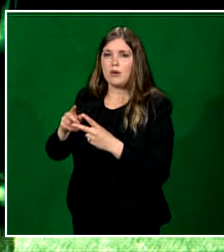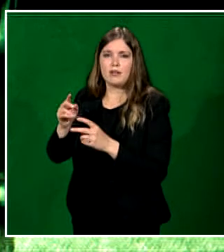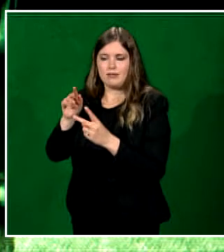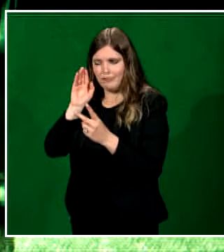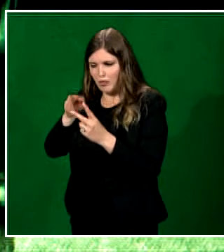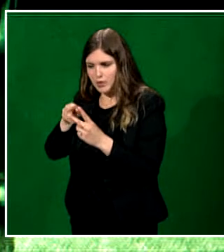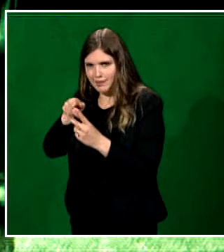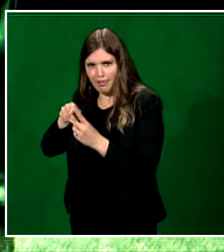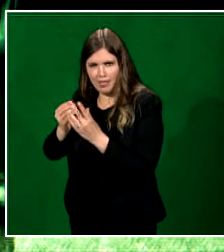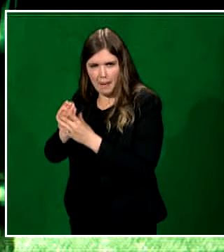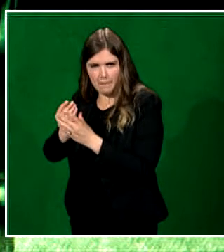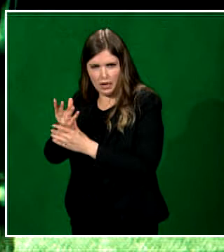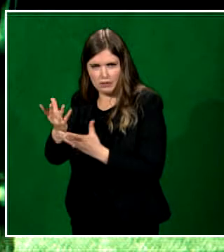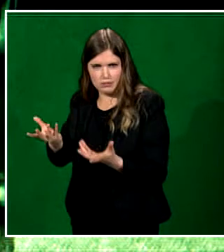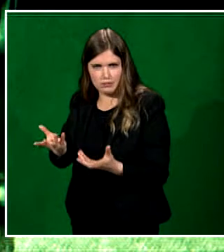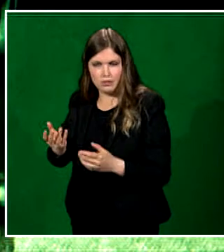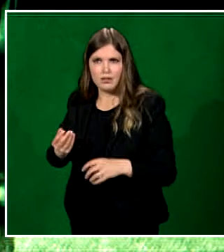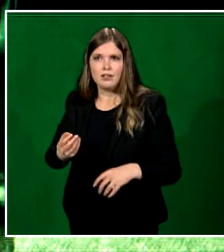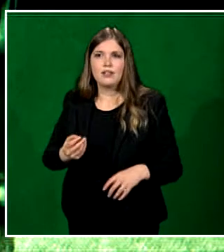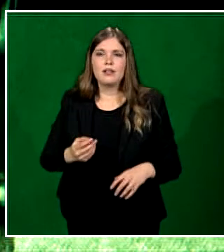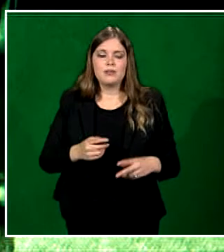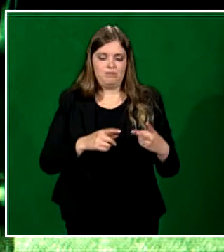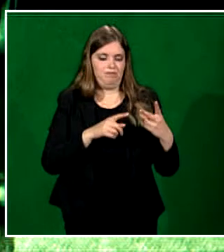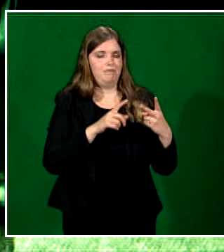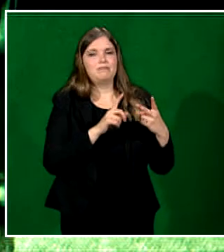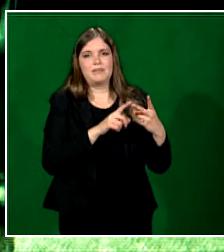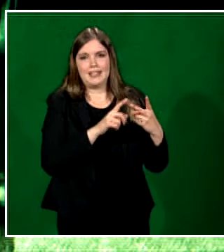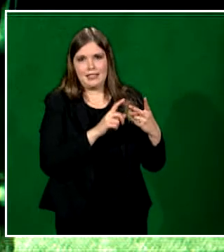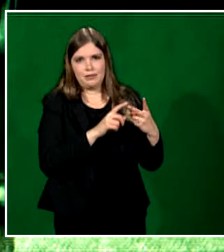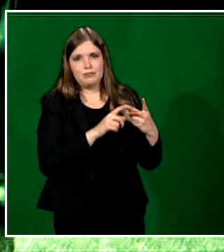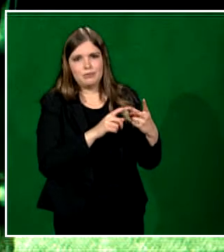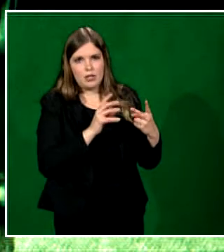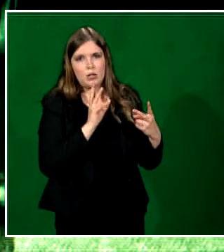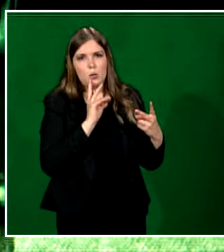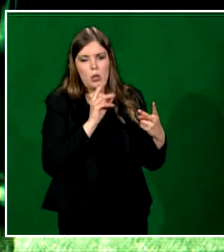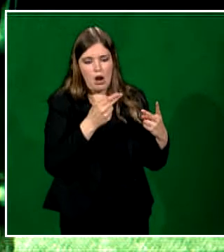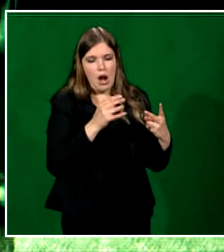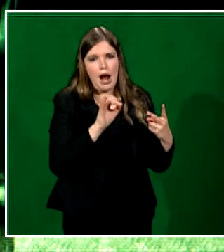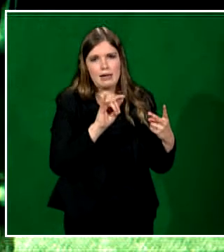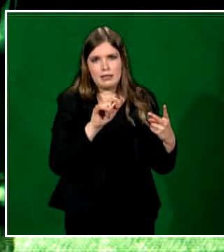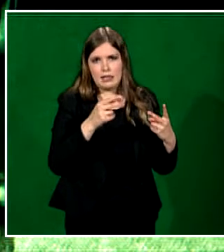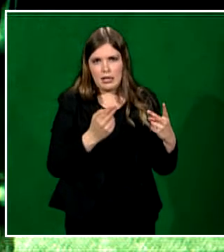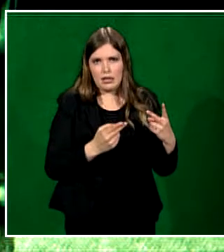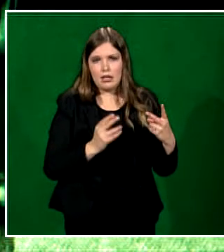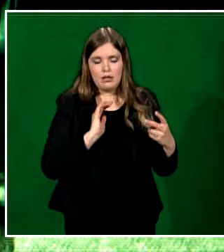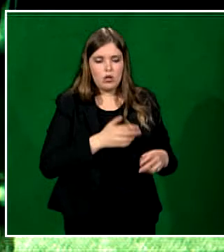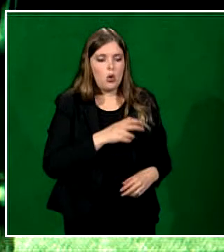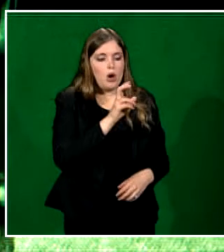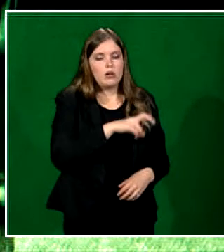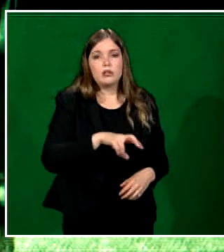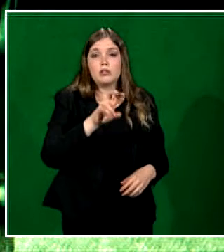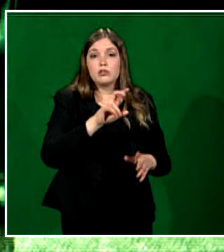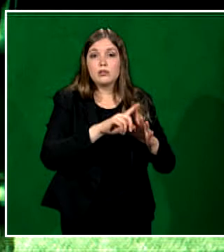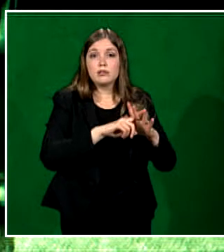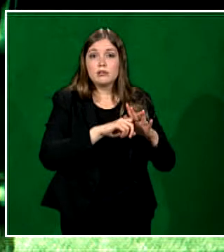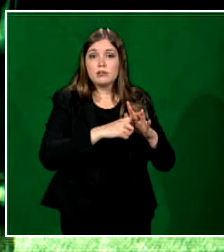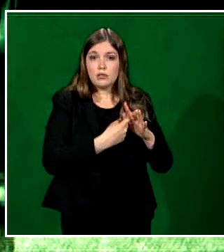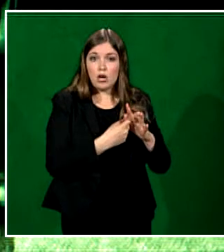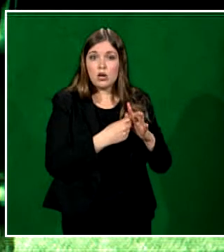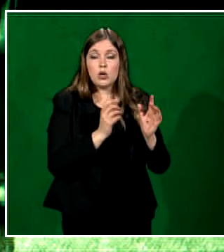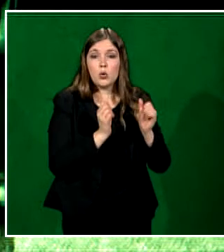Our starting point definitely was dealing with the water hyacinth. When we started in this journey, we evaluated the